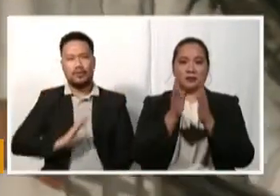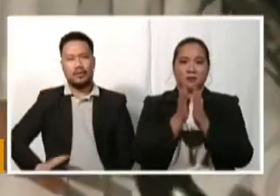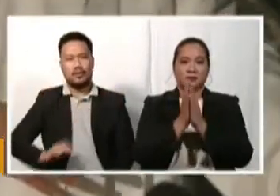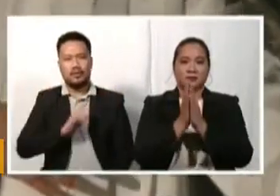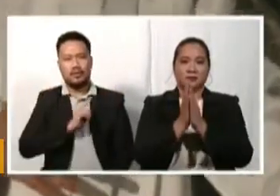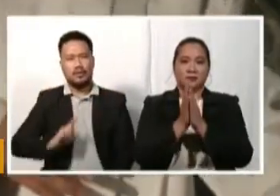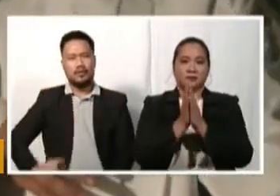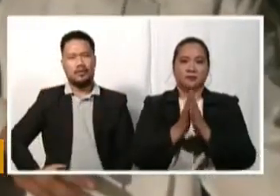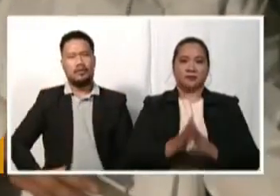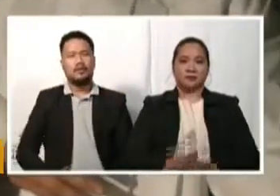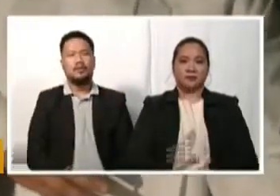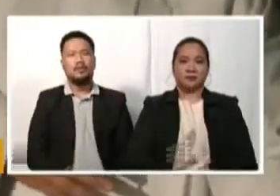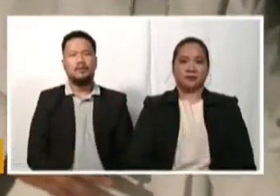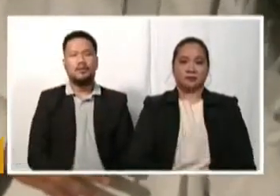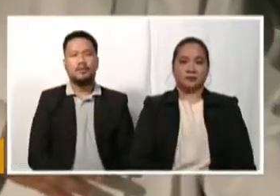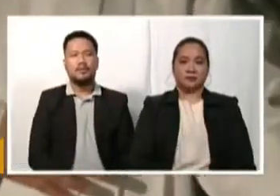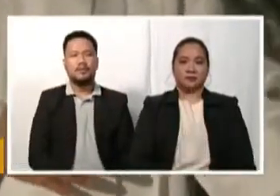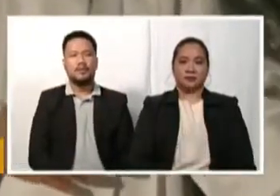Amen.